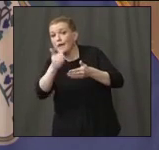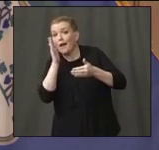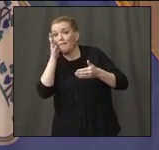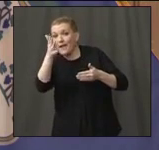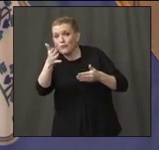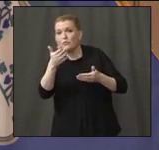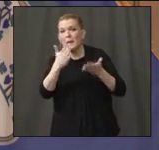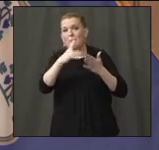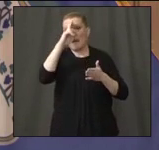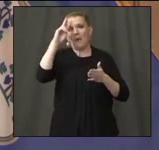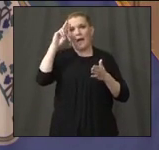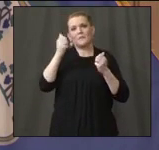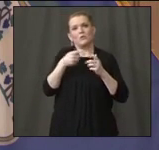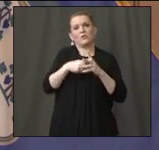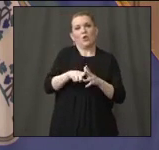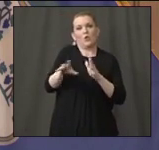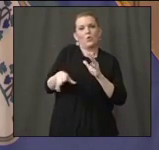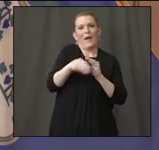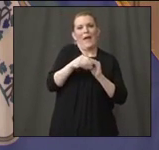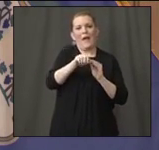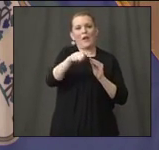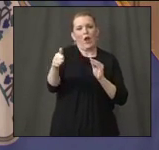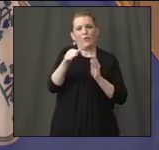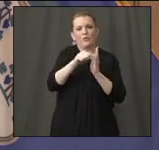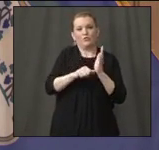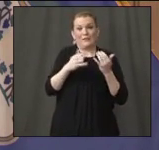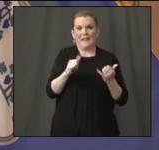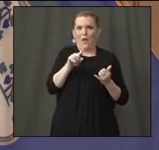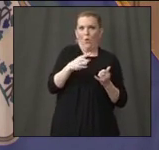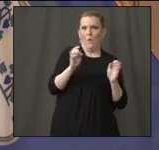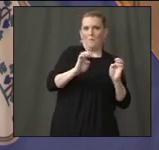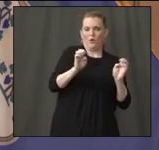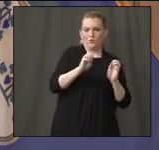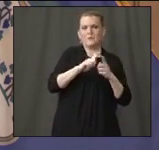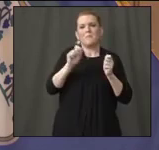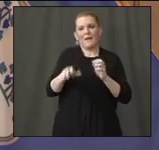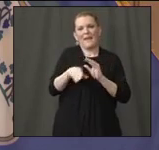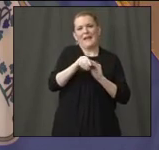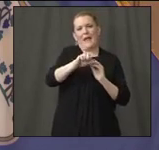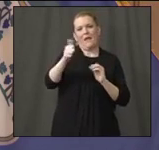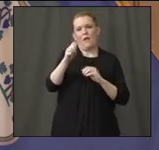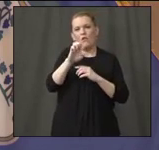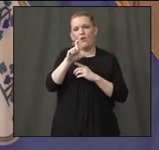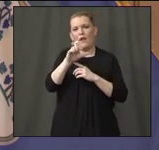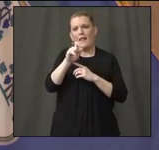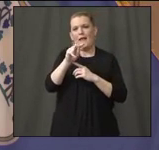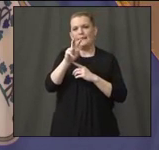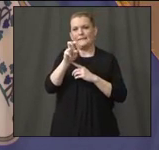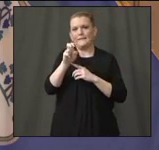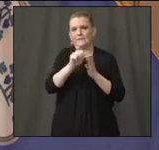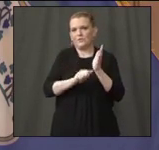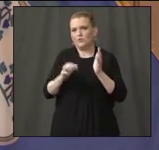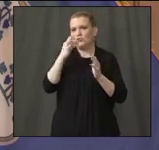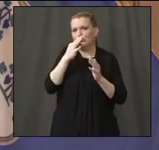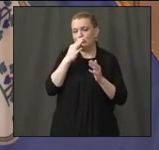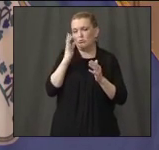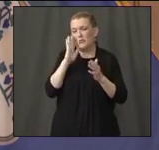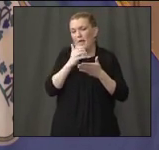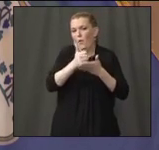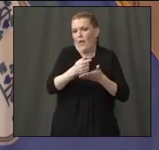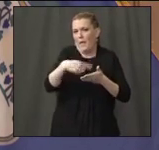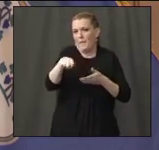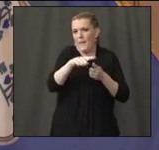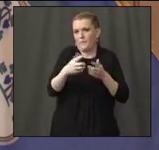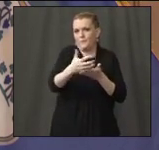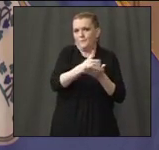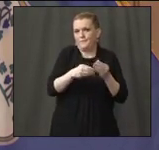that's pretty good news. In addition, there's about $25 billion for testing. So we're going to be taking a look at that. Josh